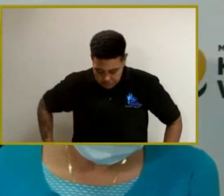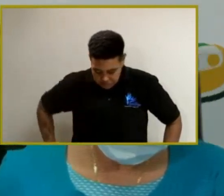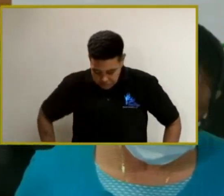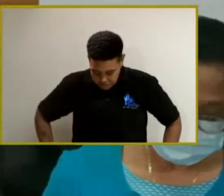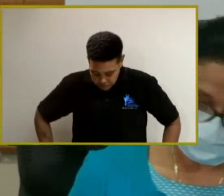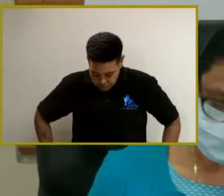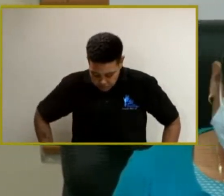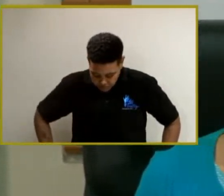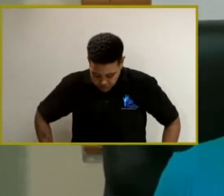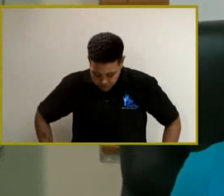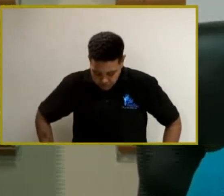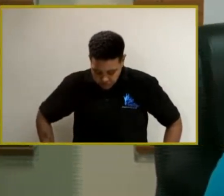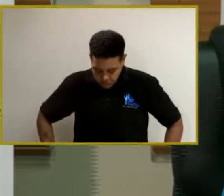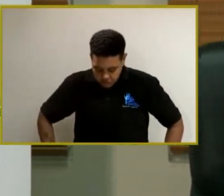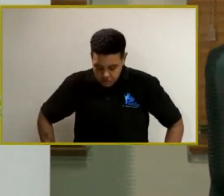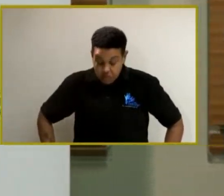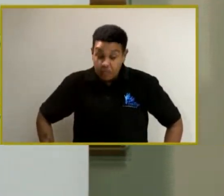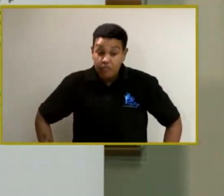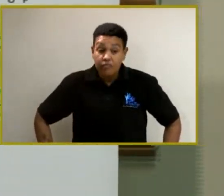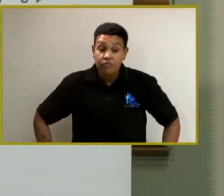Okay, so the